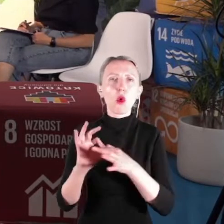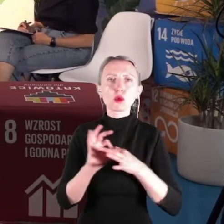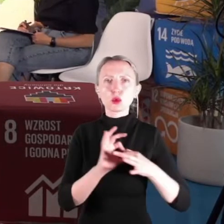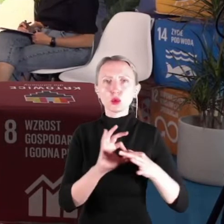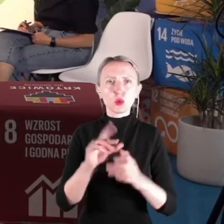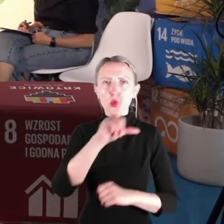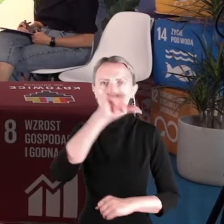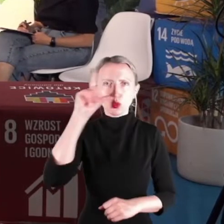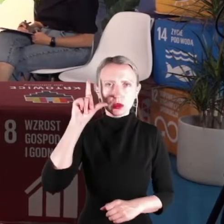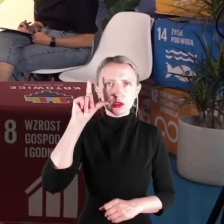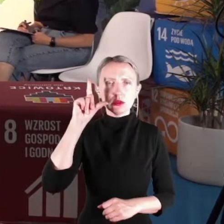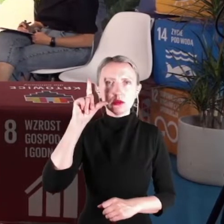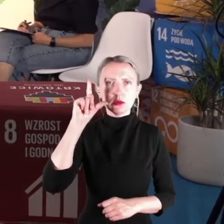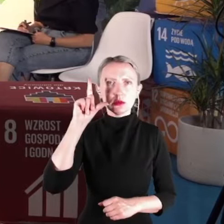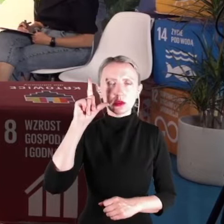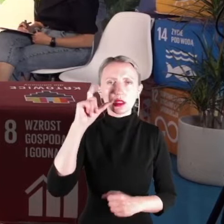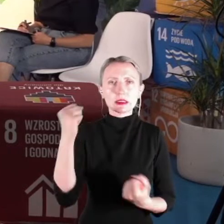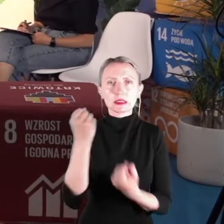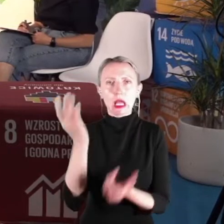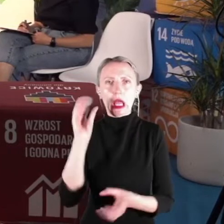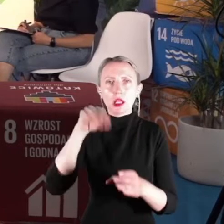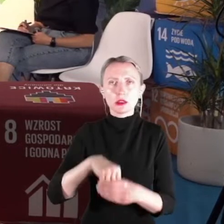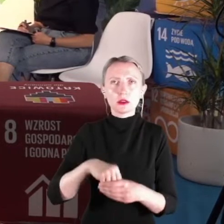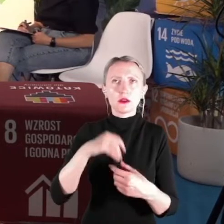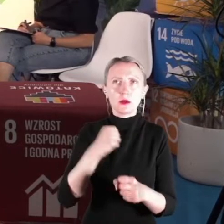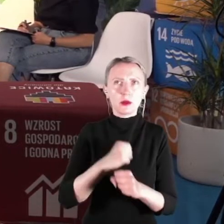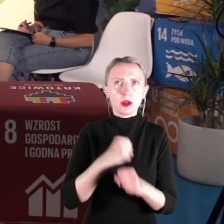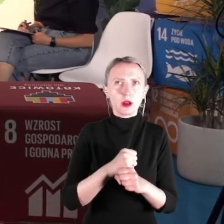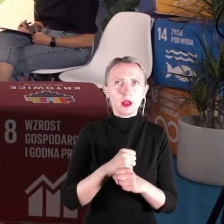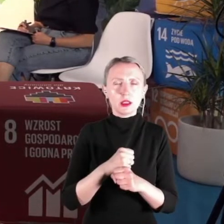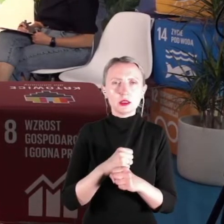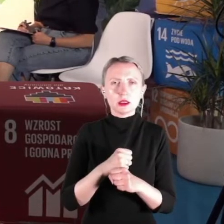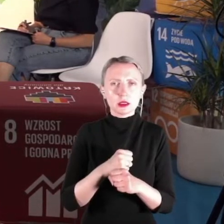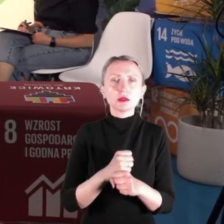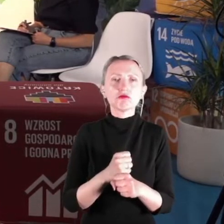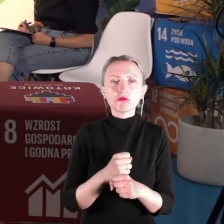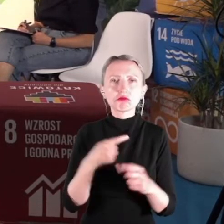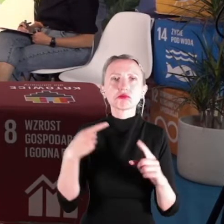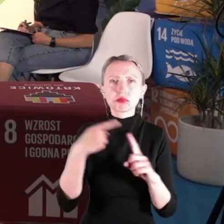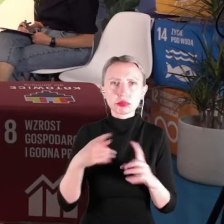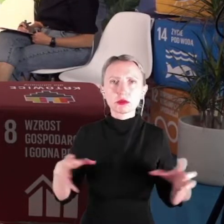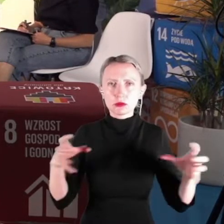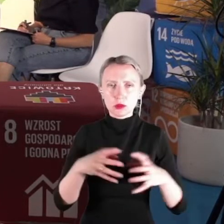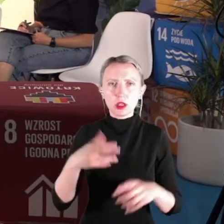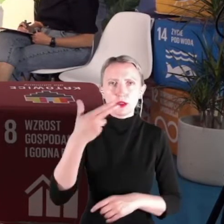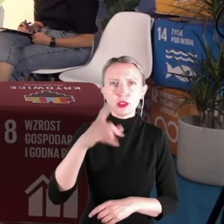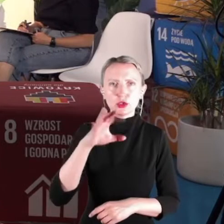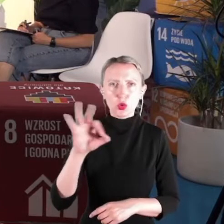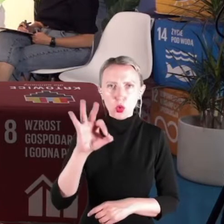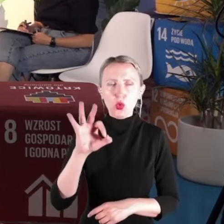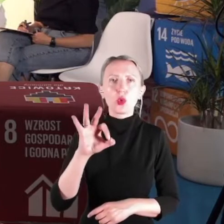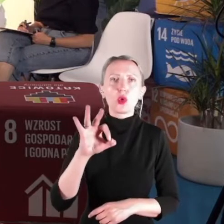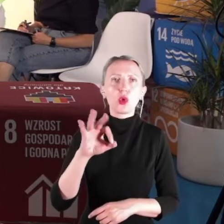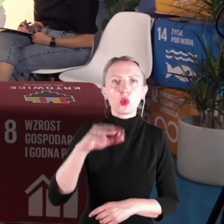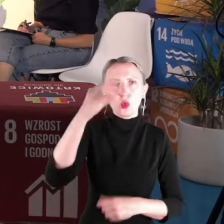civil society, cultural, public and private stakeholders on site to share knowledge, discuss and build meaningful relations of trust and collaboration. We do